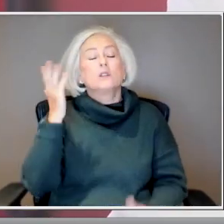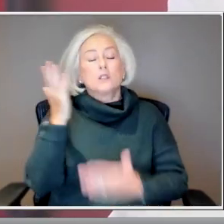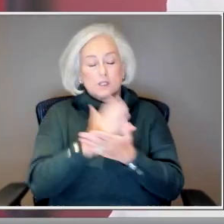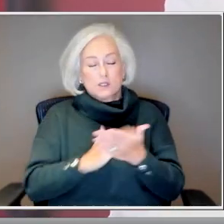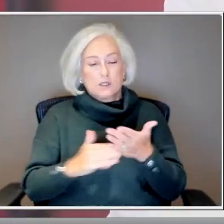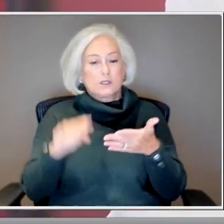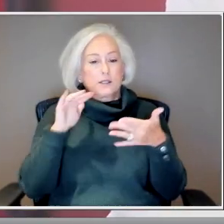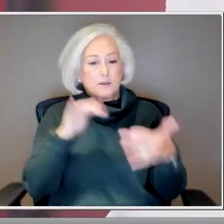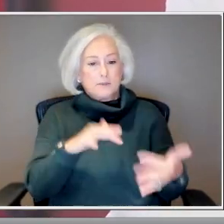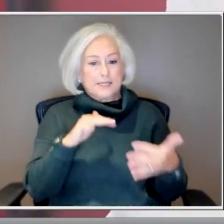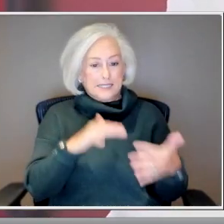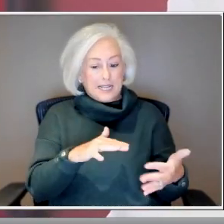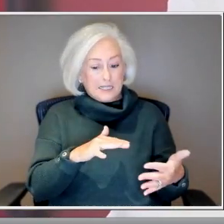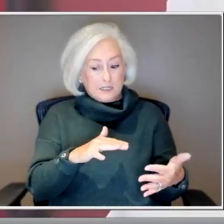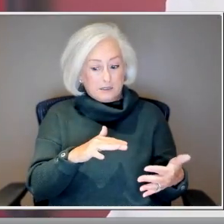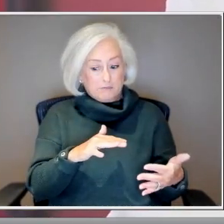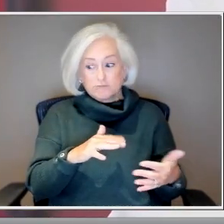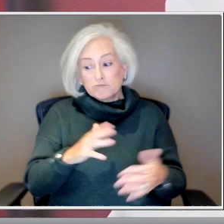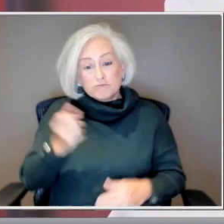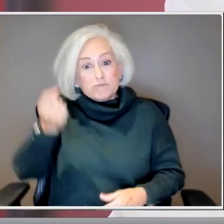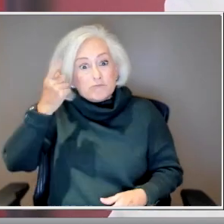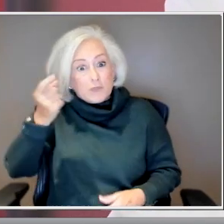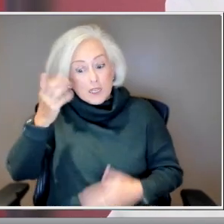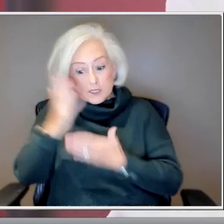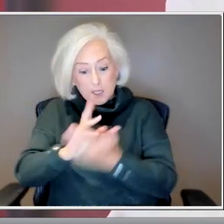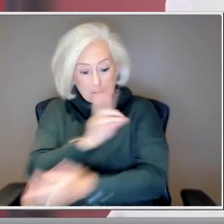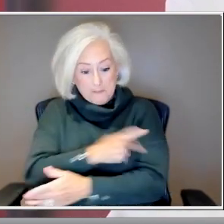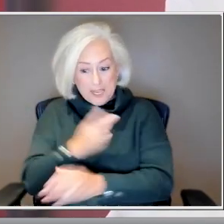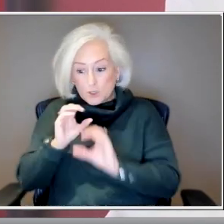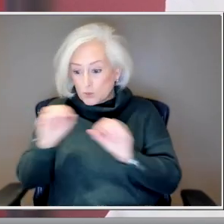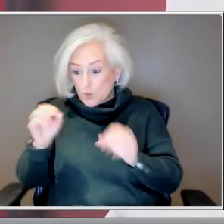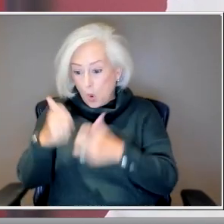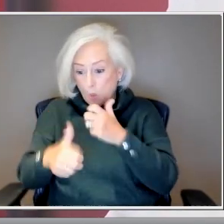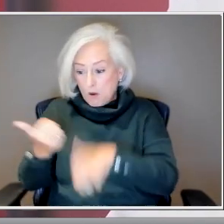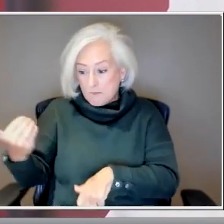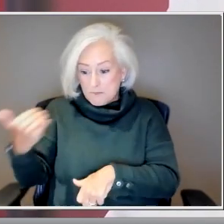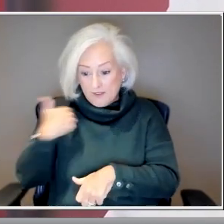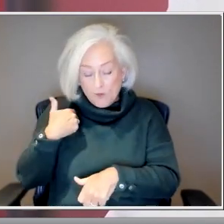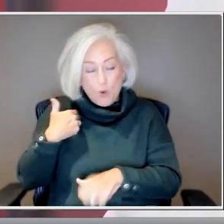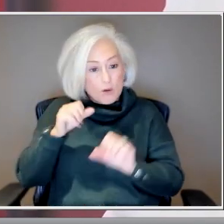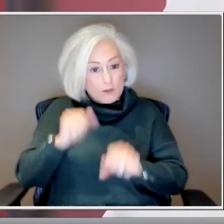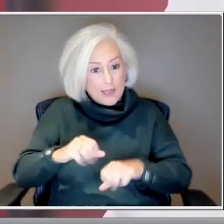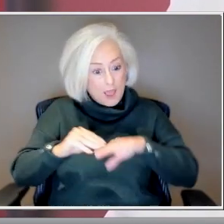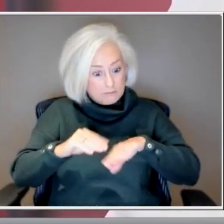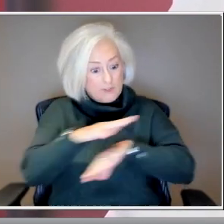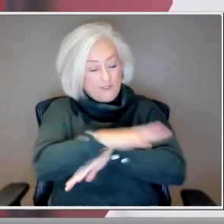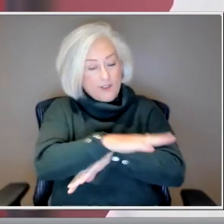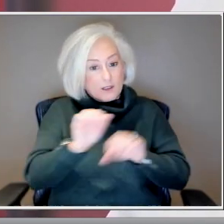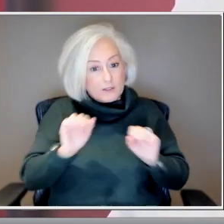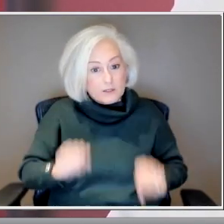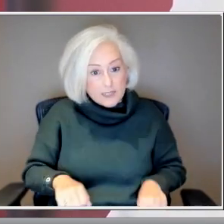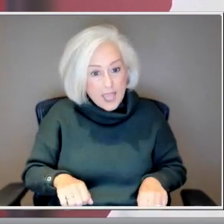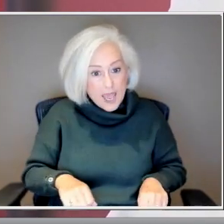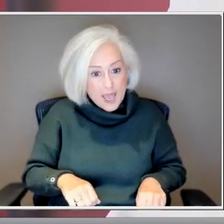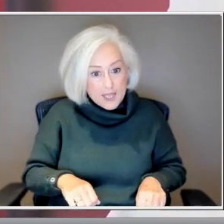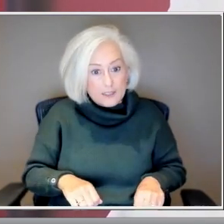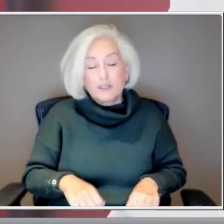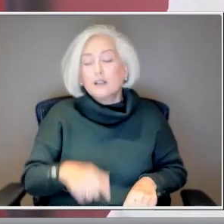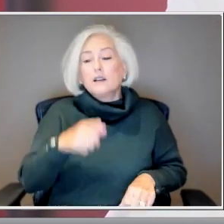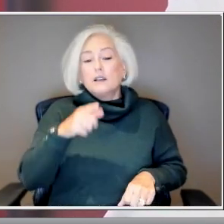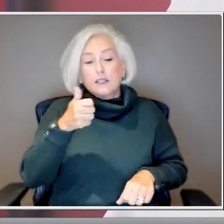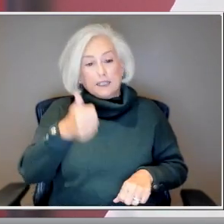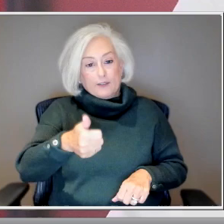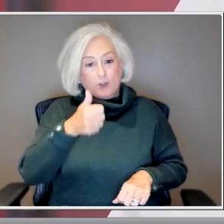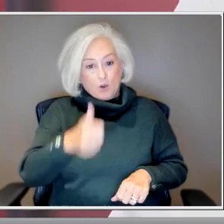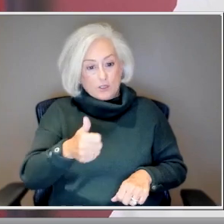have not had any issue before can trigger some of these symptoms and these arrhythmias. If you're prone and you have some cardiac